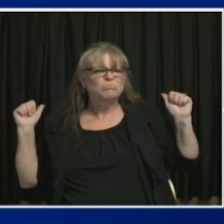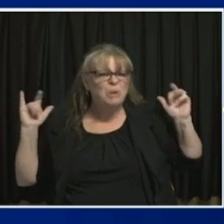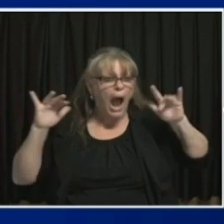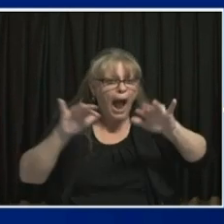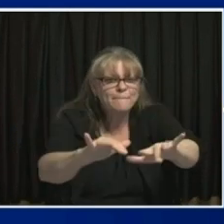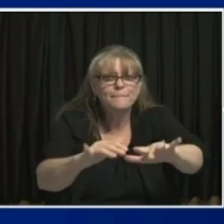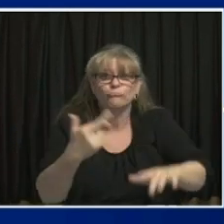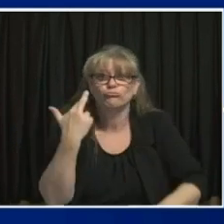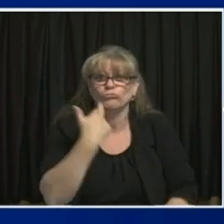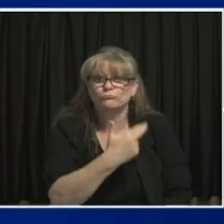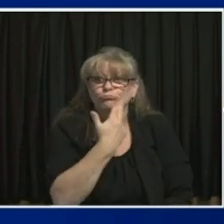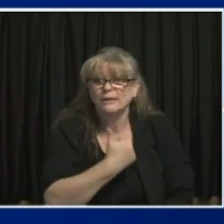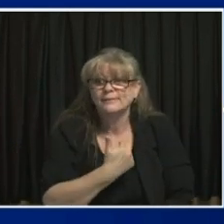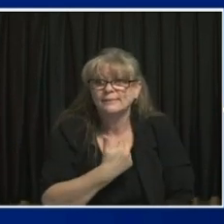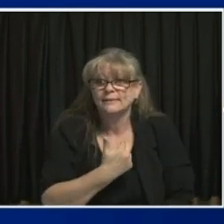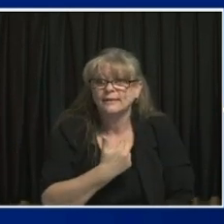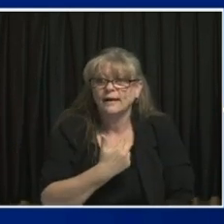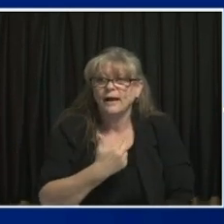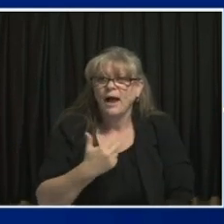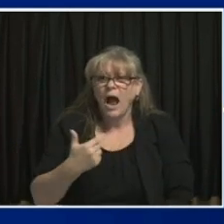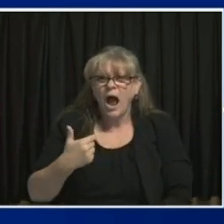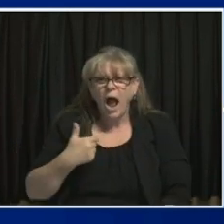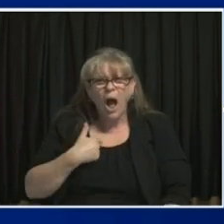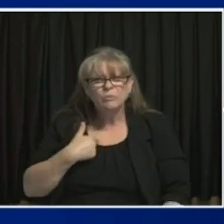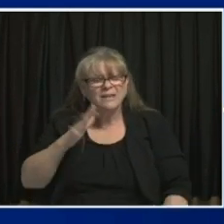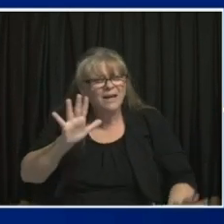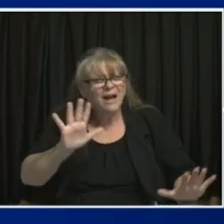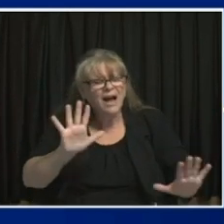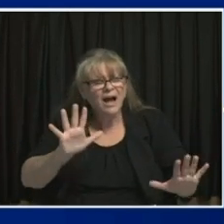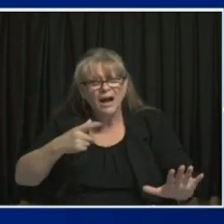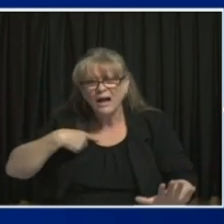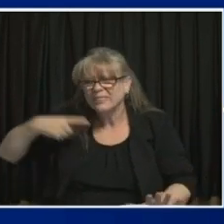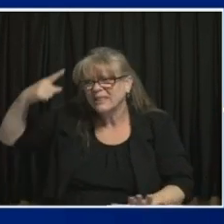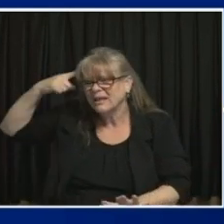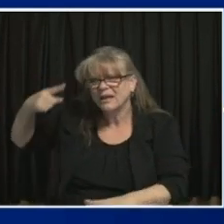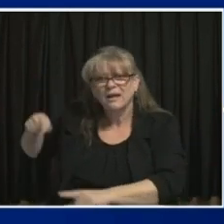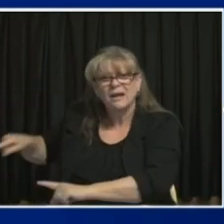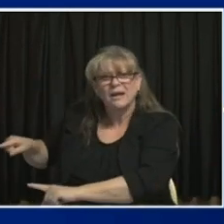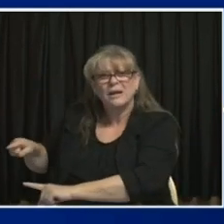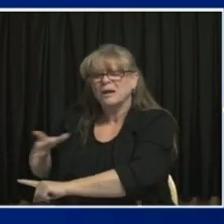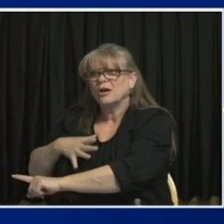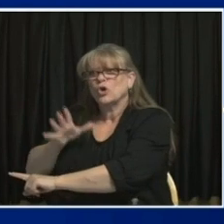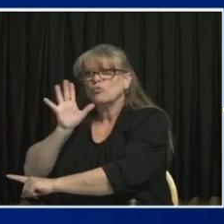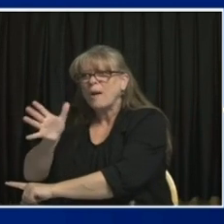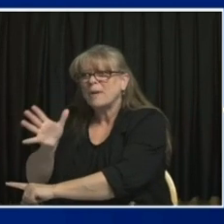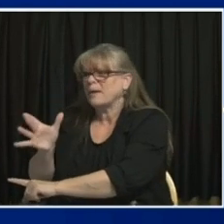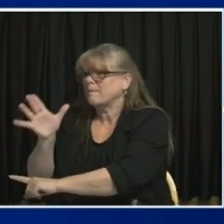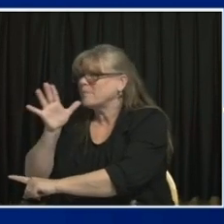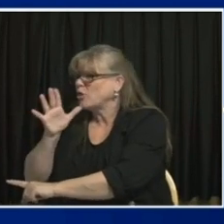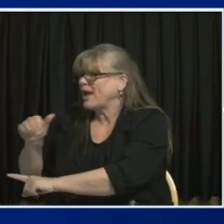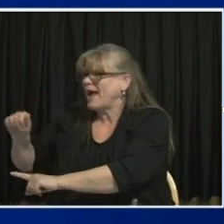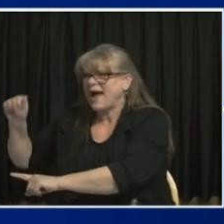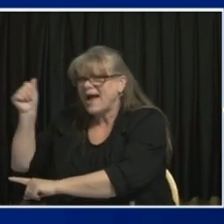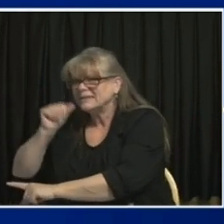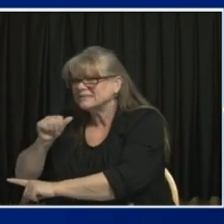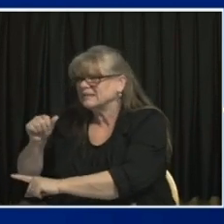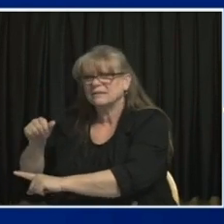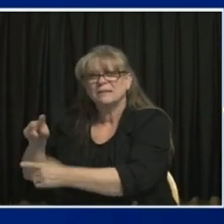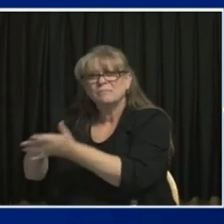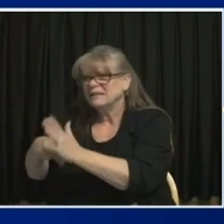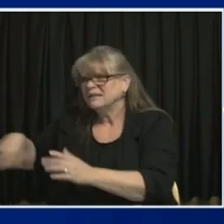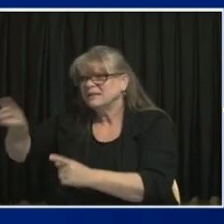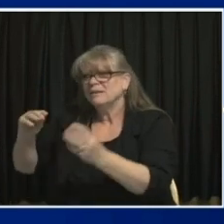moms and grandmothers and aunts and everyone who is put at increased risk of dying from this